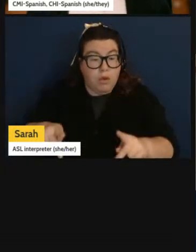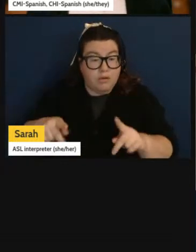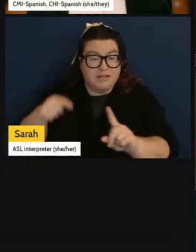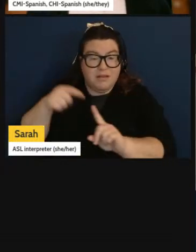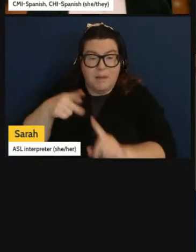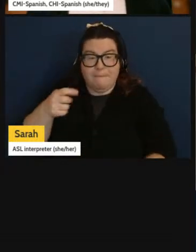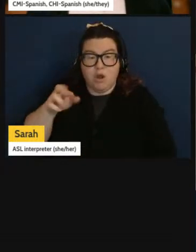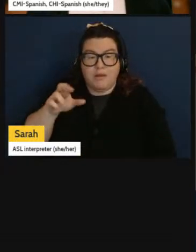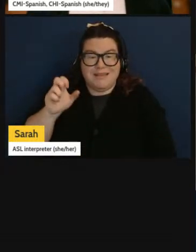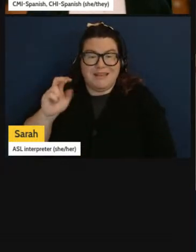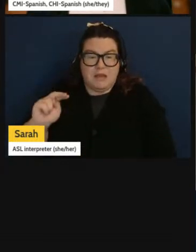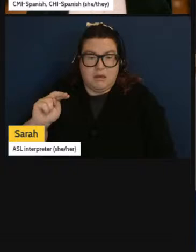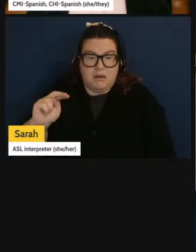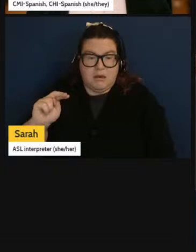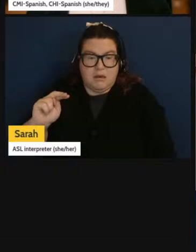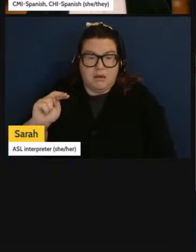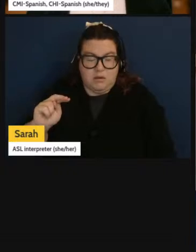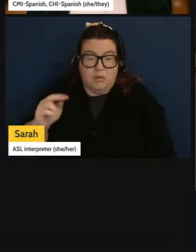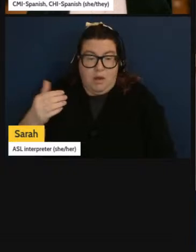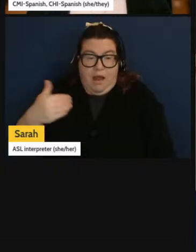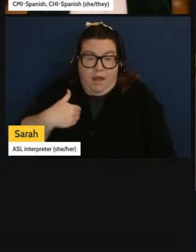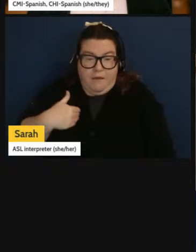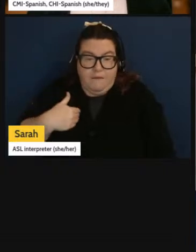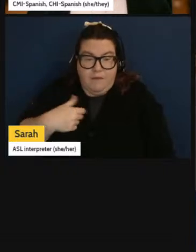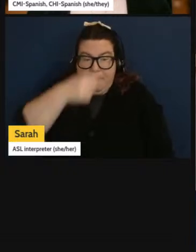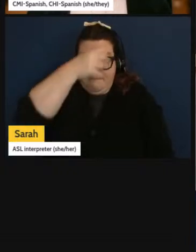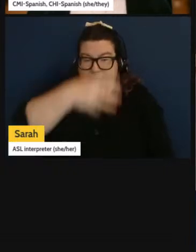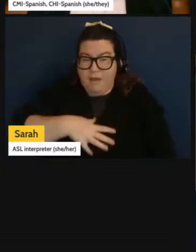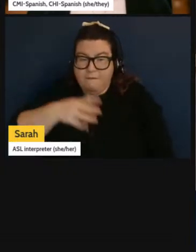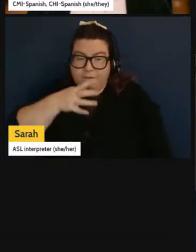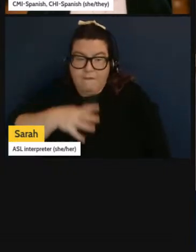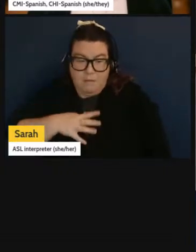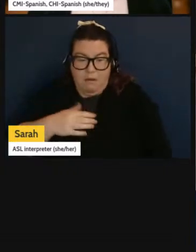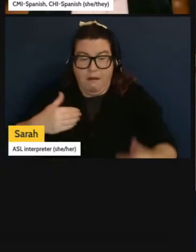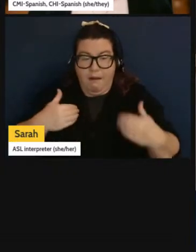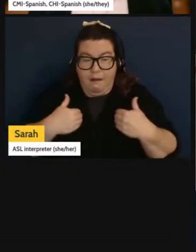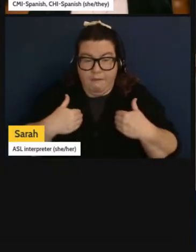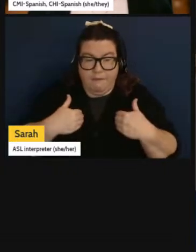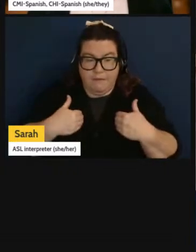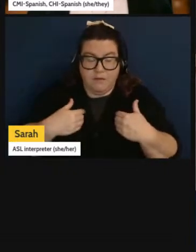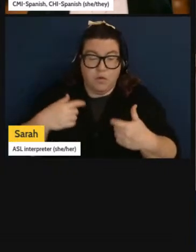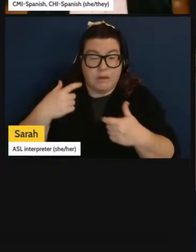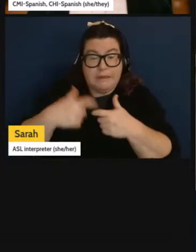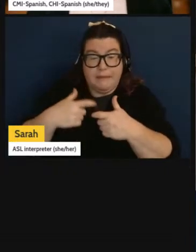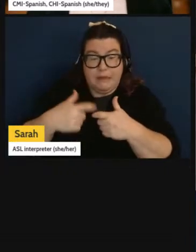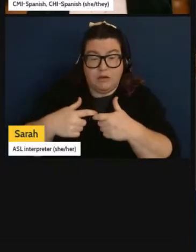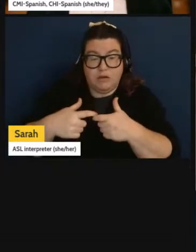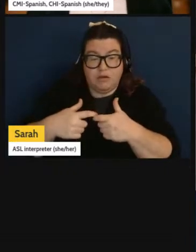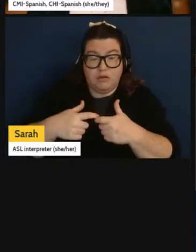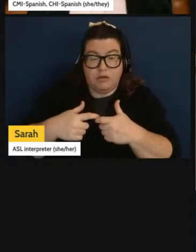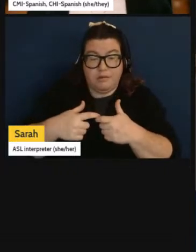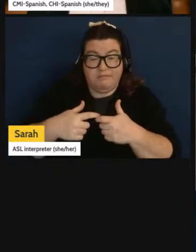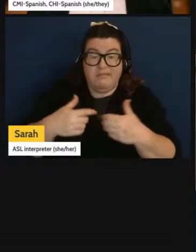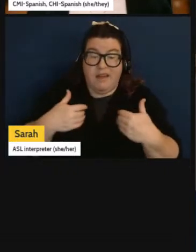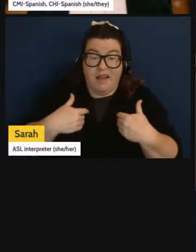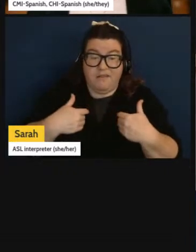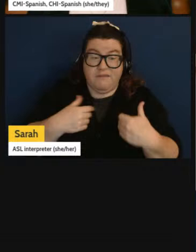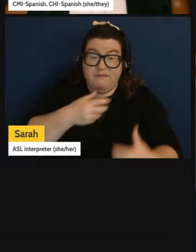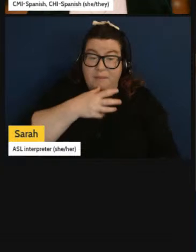gendered languages would be gendered, either masculine or feminine. For instance, in Spanish, it's gendered